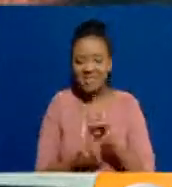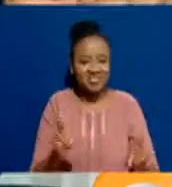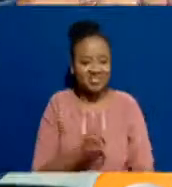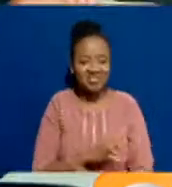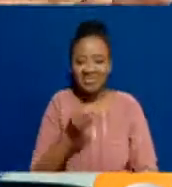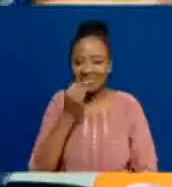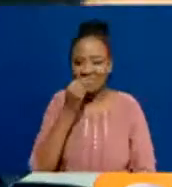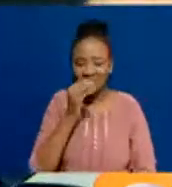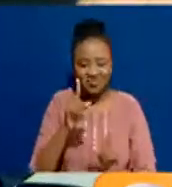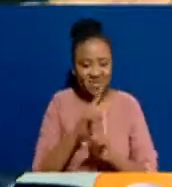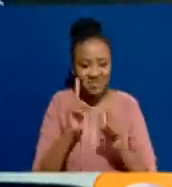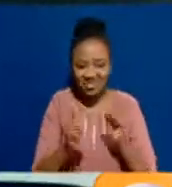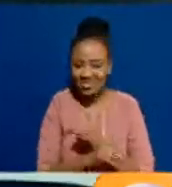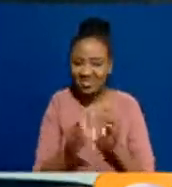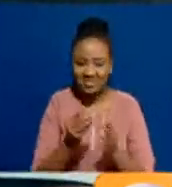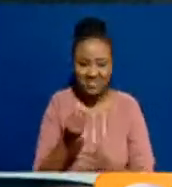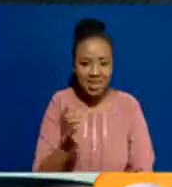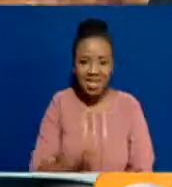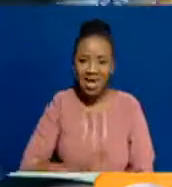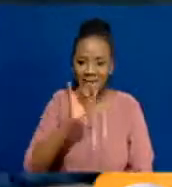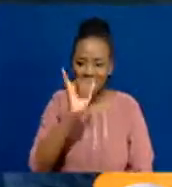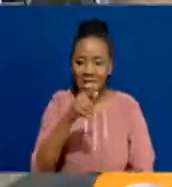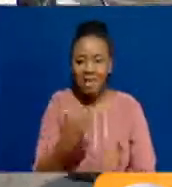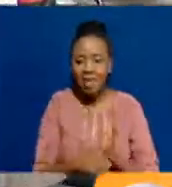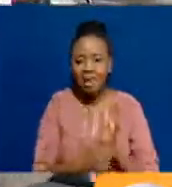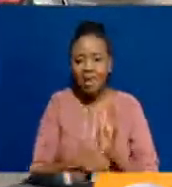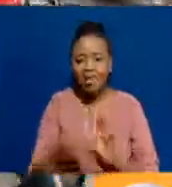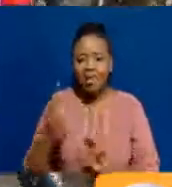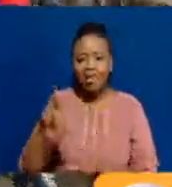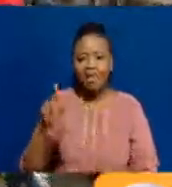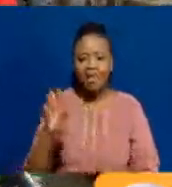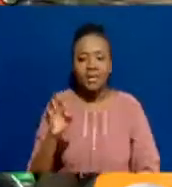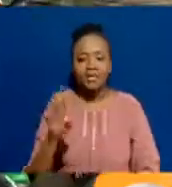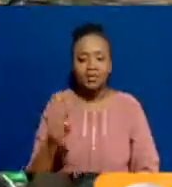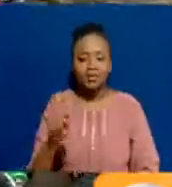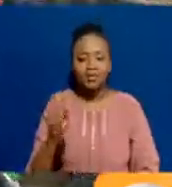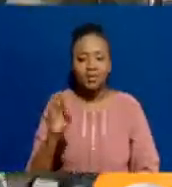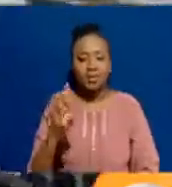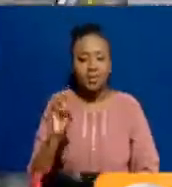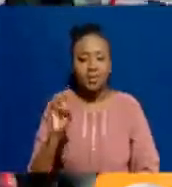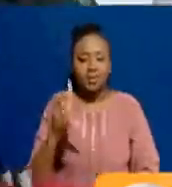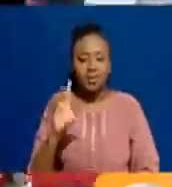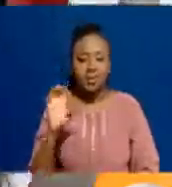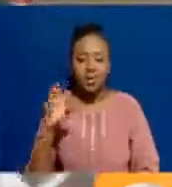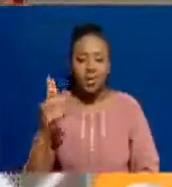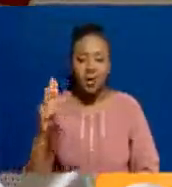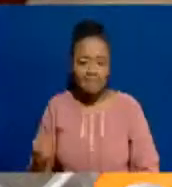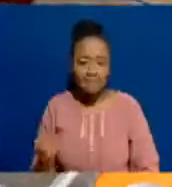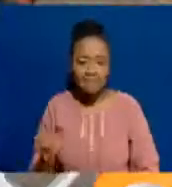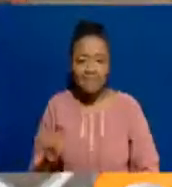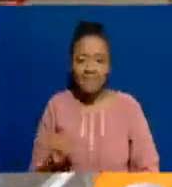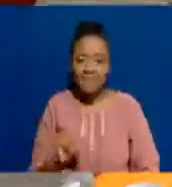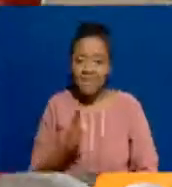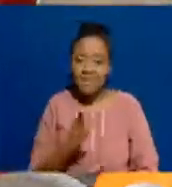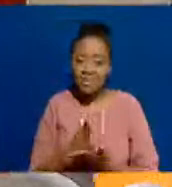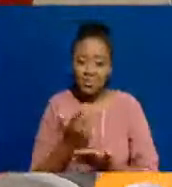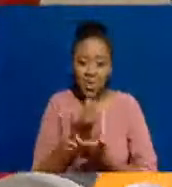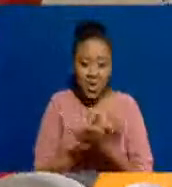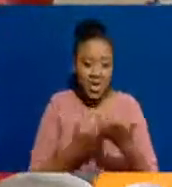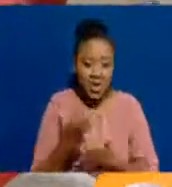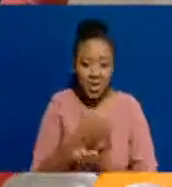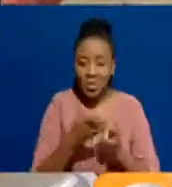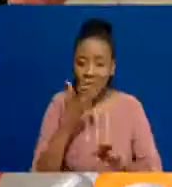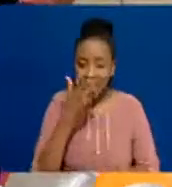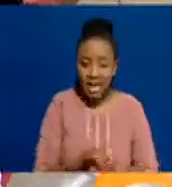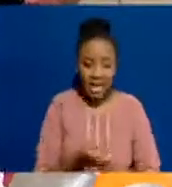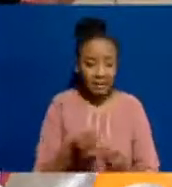juu. That is the whole problem with the petroleum. The high fuel prices have worsened the already tough economic environment for